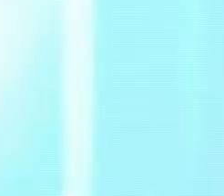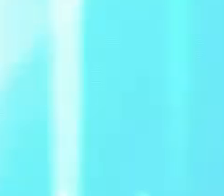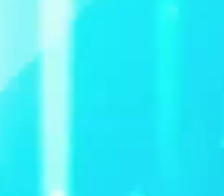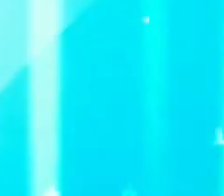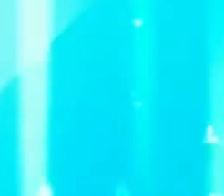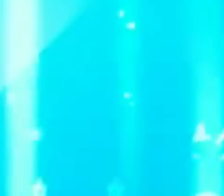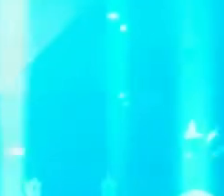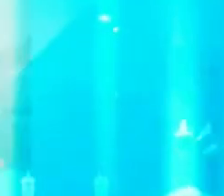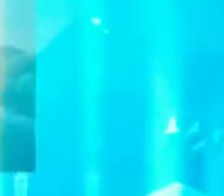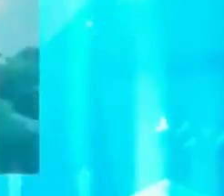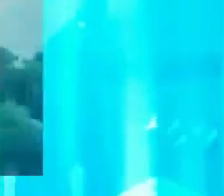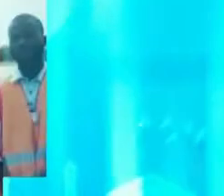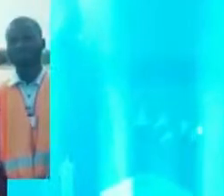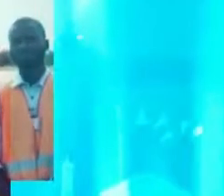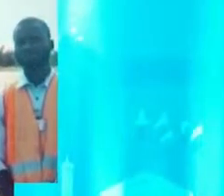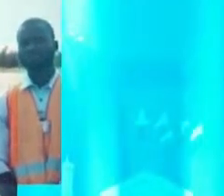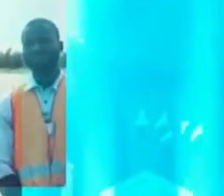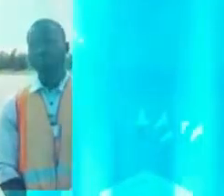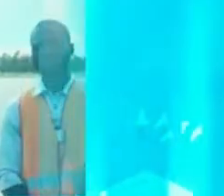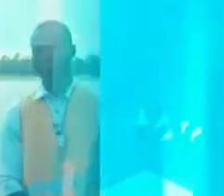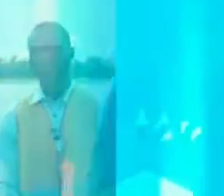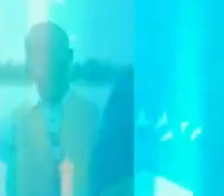apply.